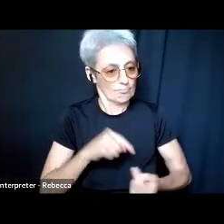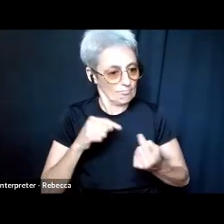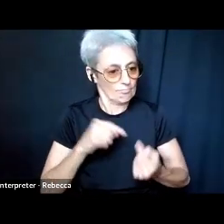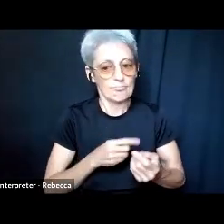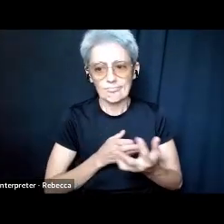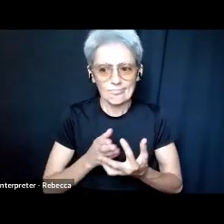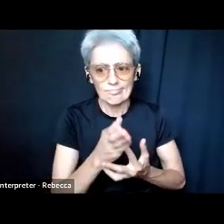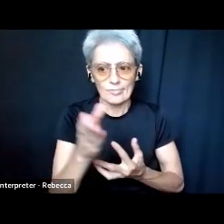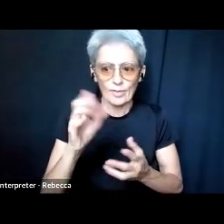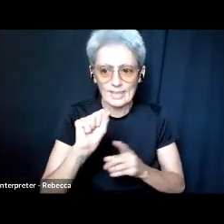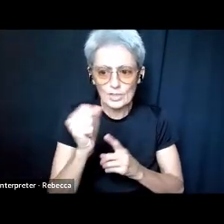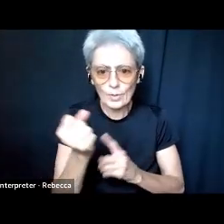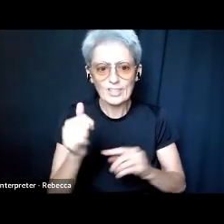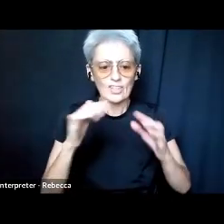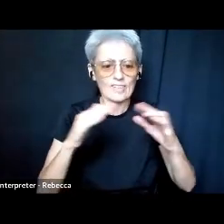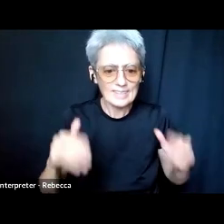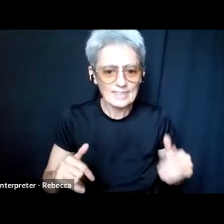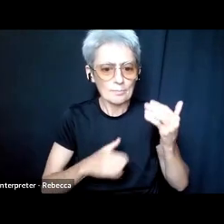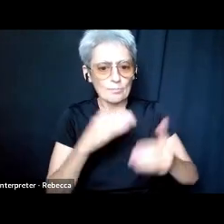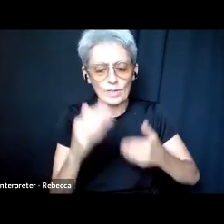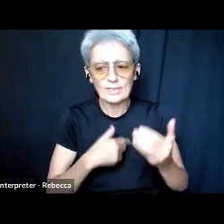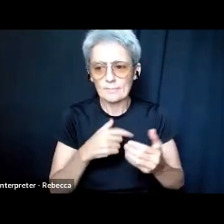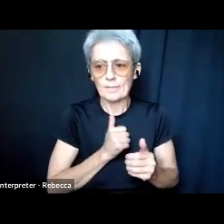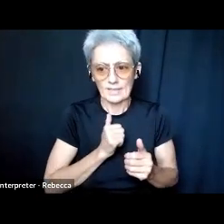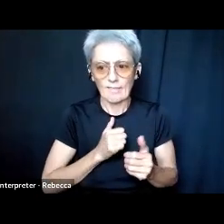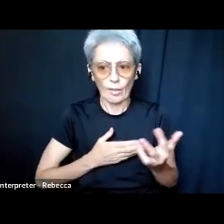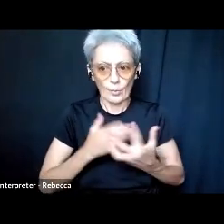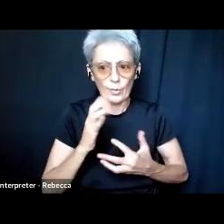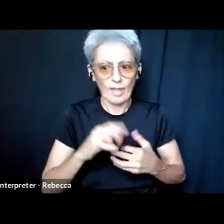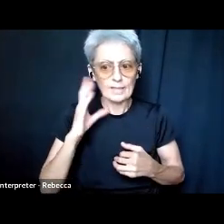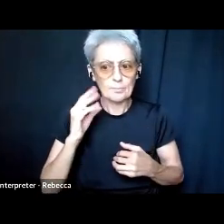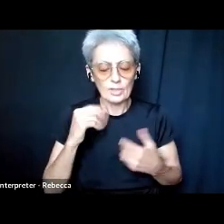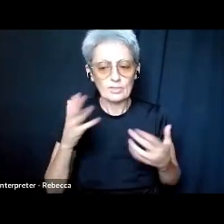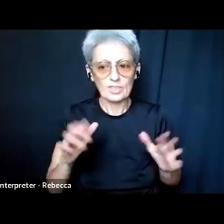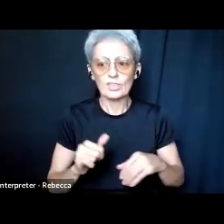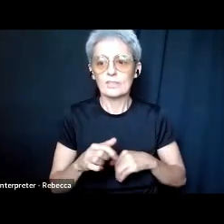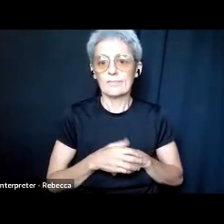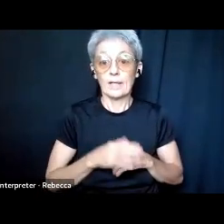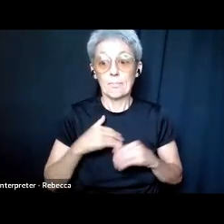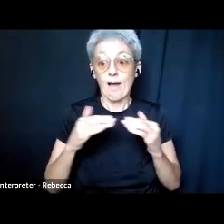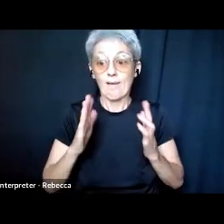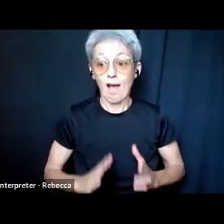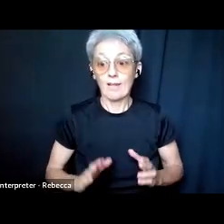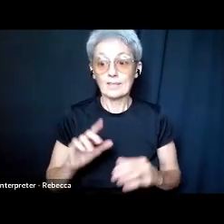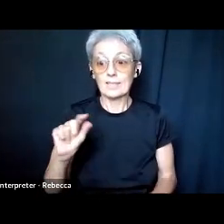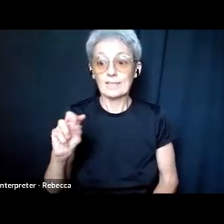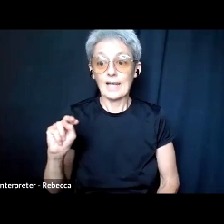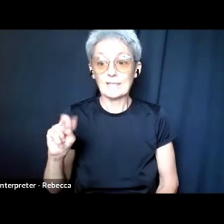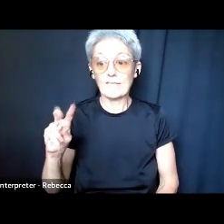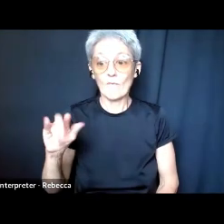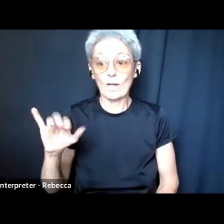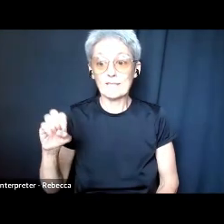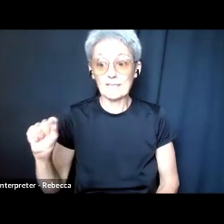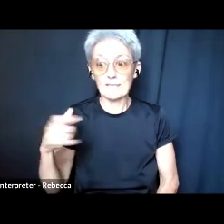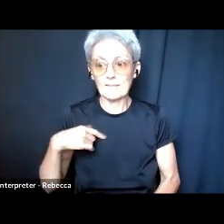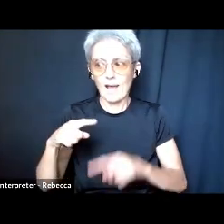and the system in that process. And I leaned on my colleagues at Tennessee Voices many years ago to